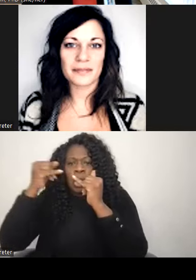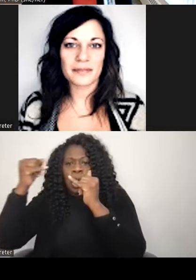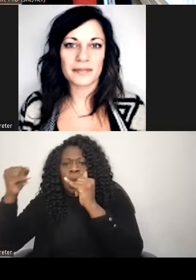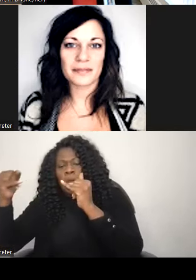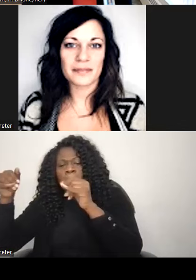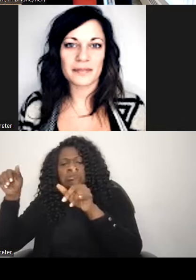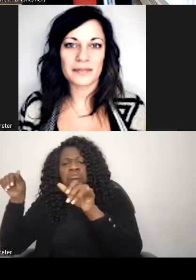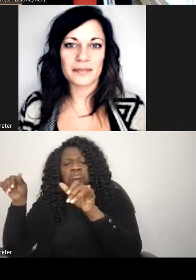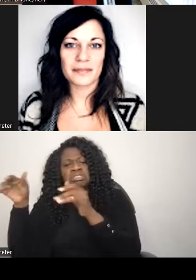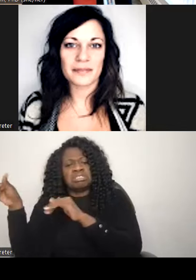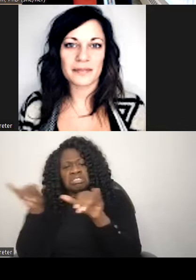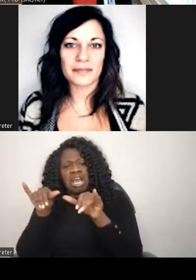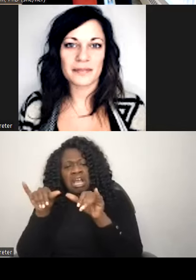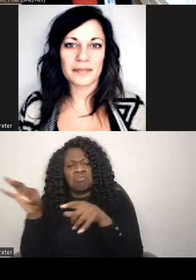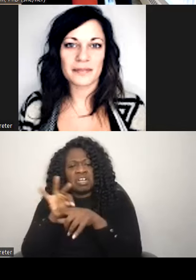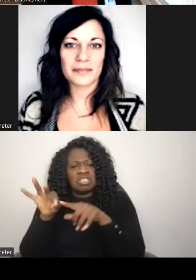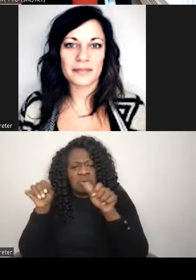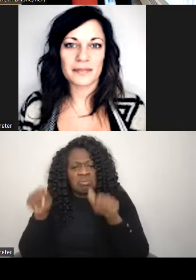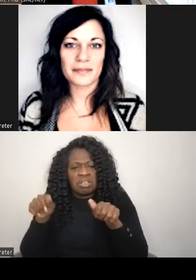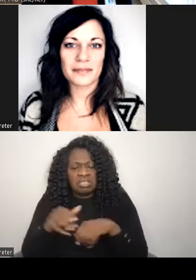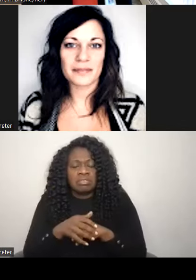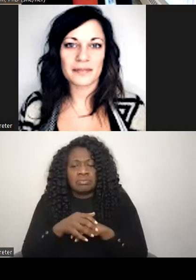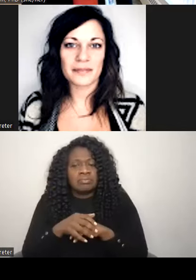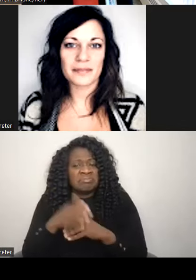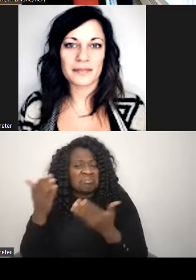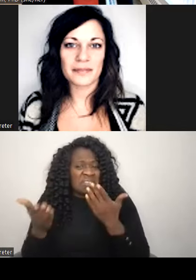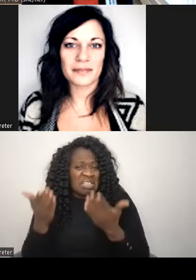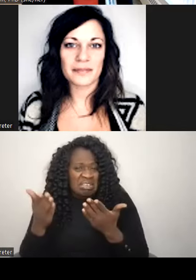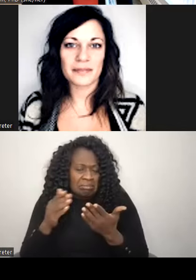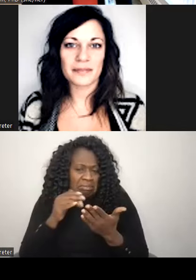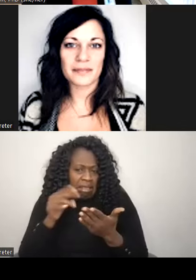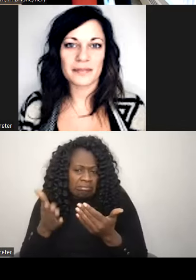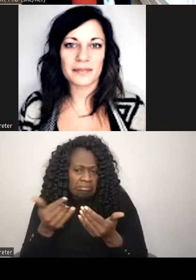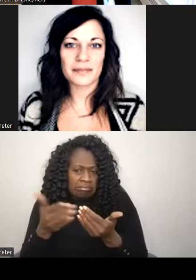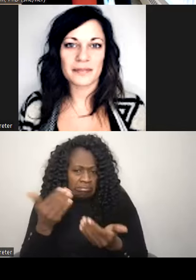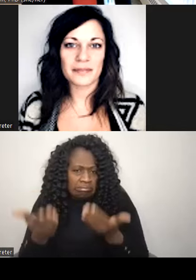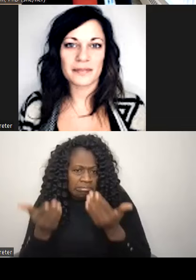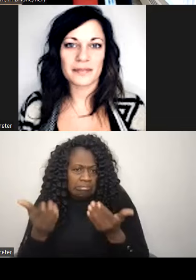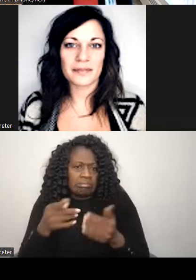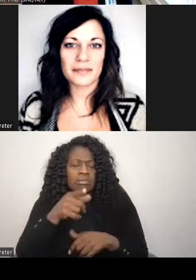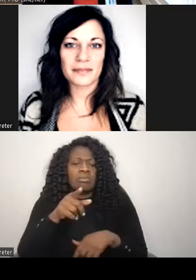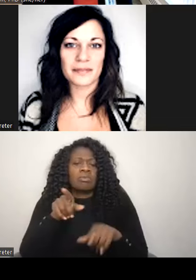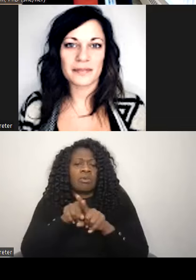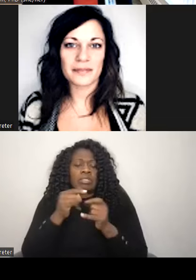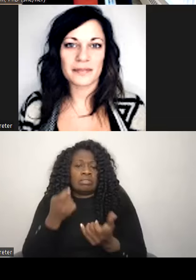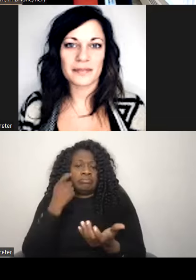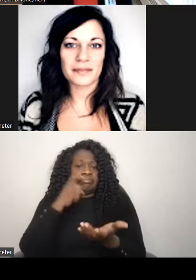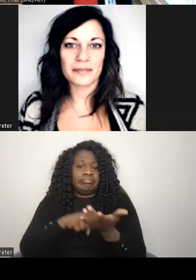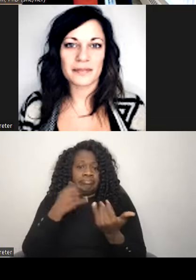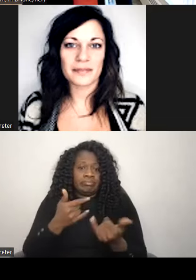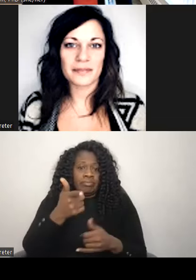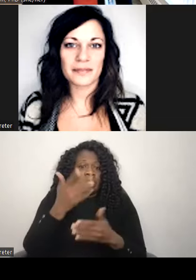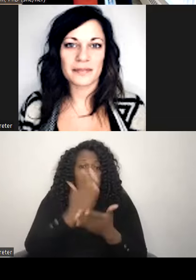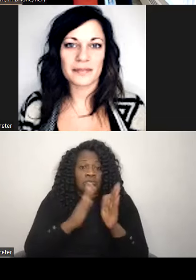the same sort of functional ability. But it may not be that simple. Because we also now know that there are